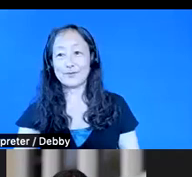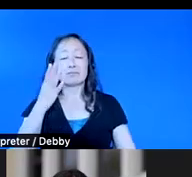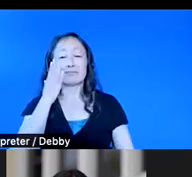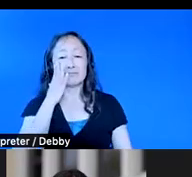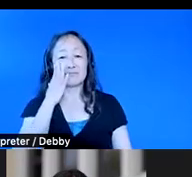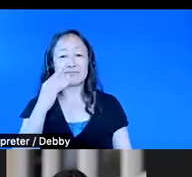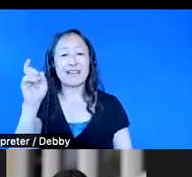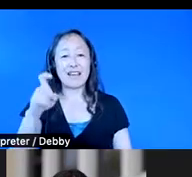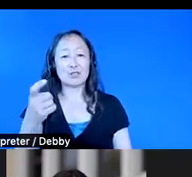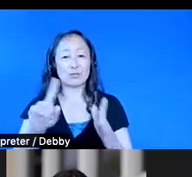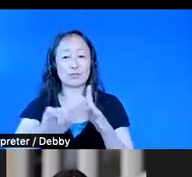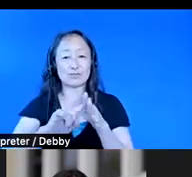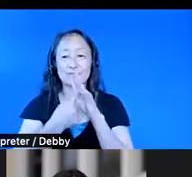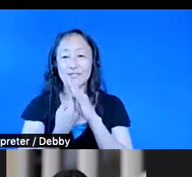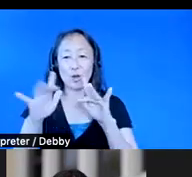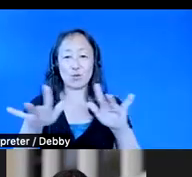Recording.